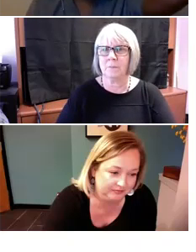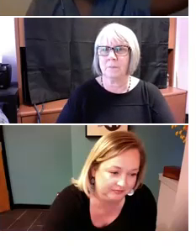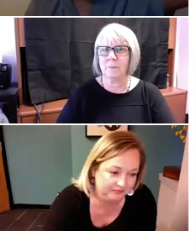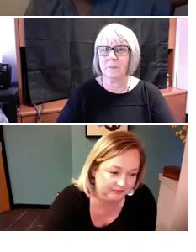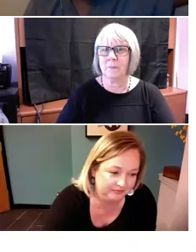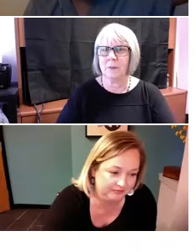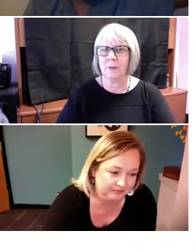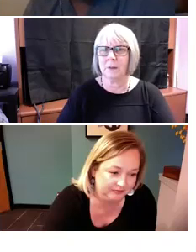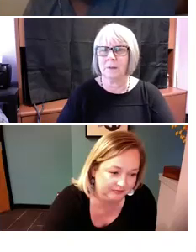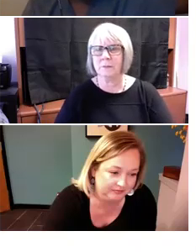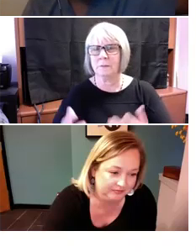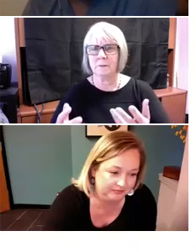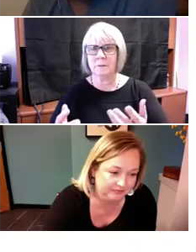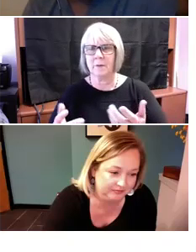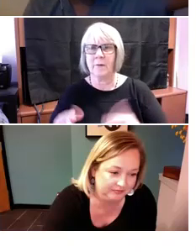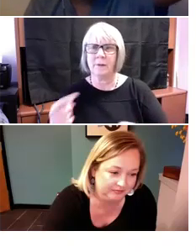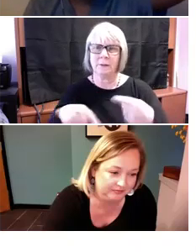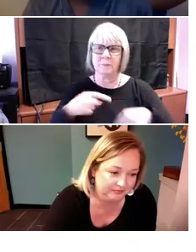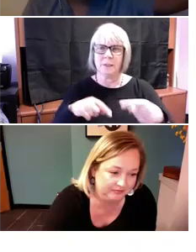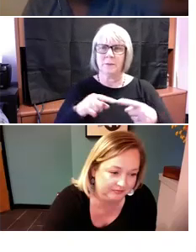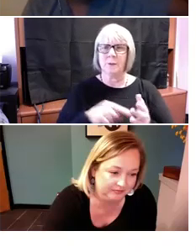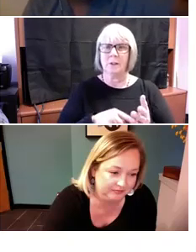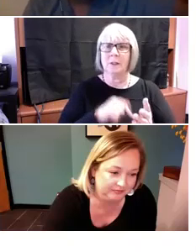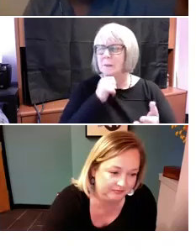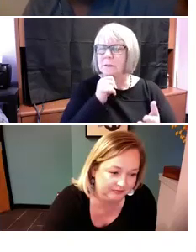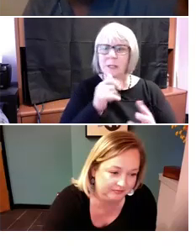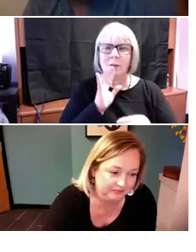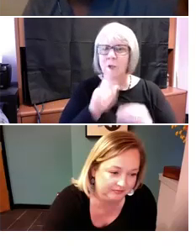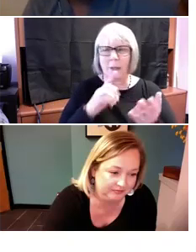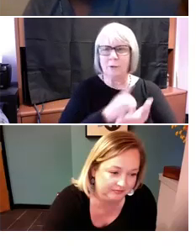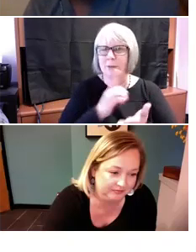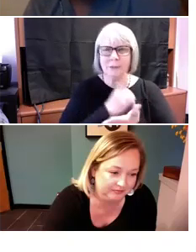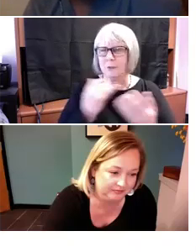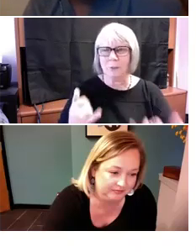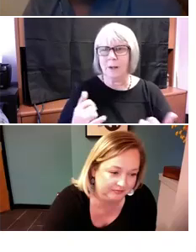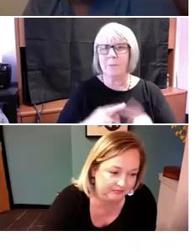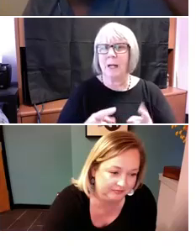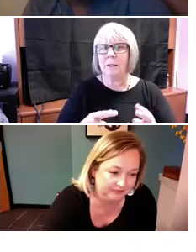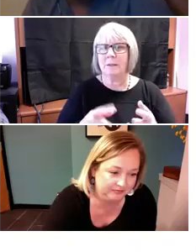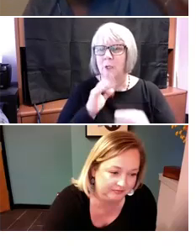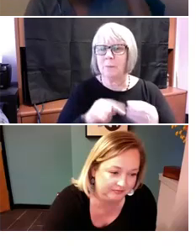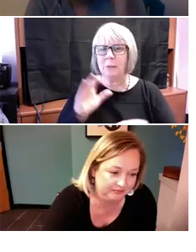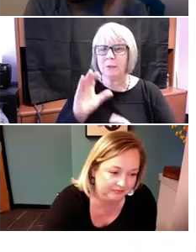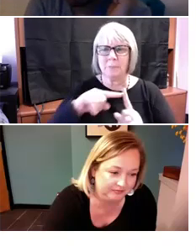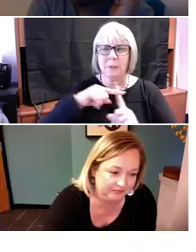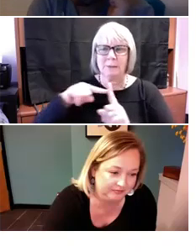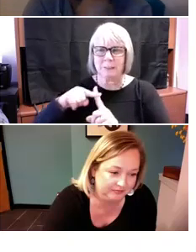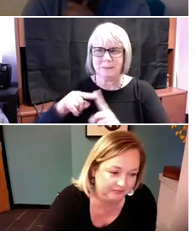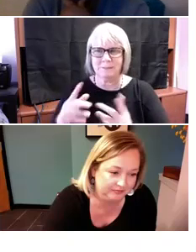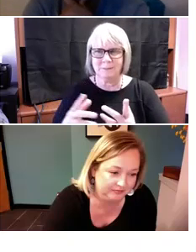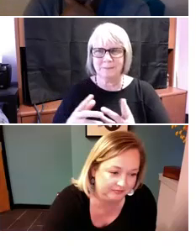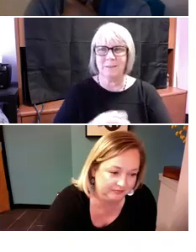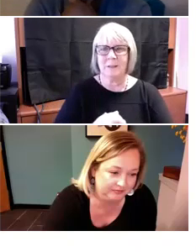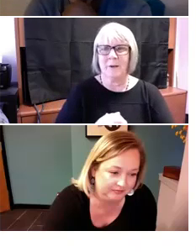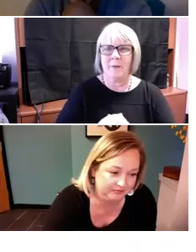Aman and Taha, let's come back. Let's not talk about dictionaries. Let's just talk about C++ things.